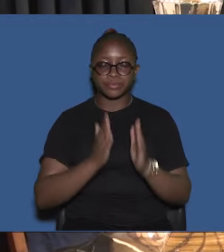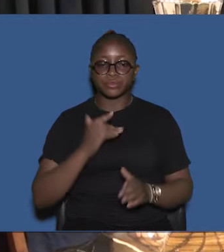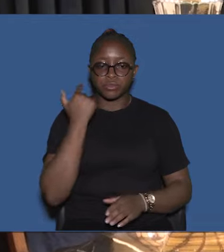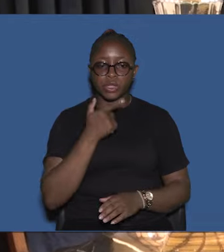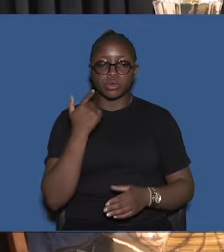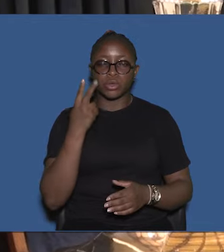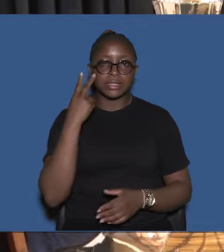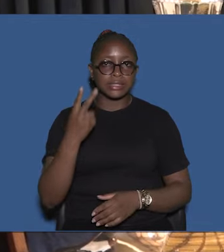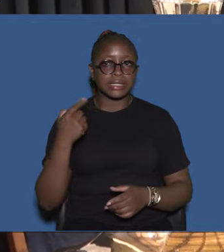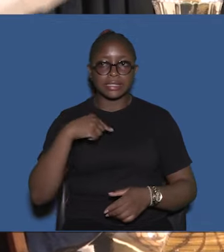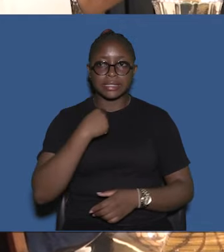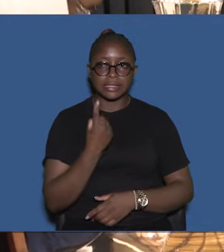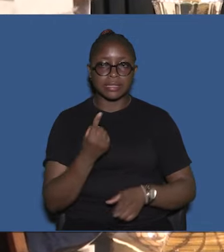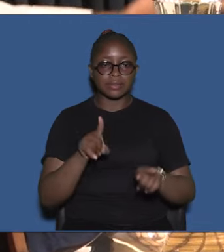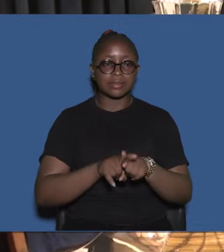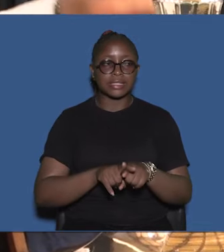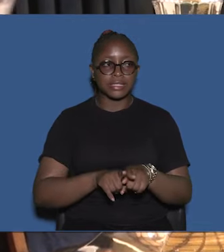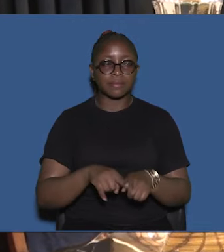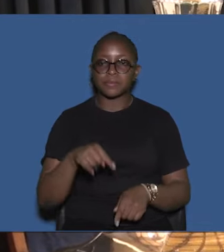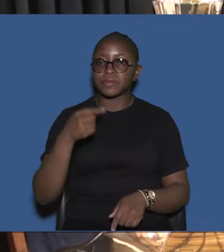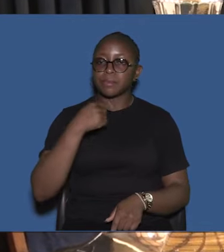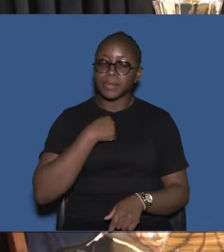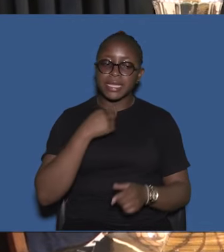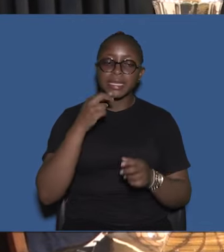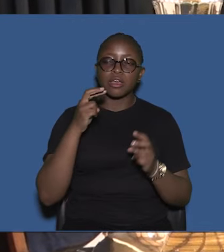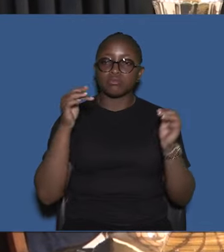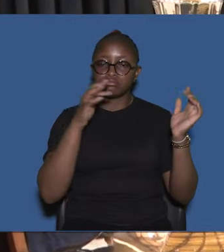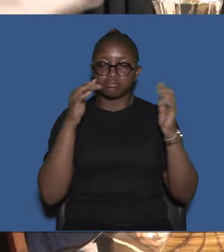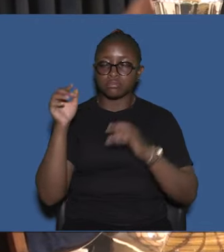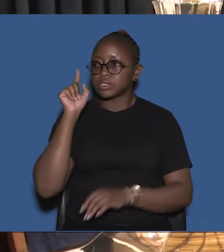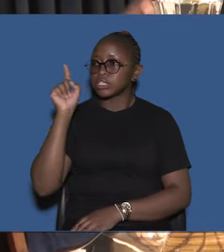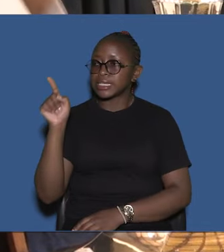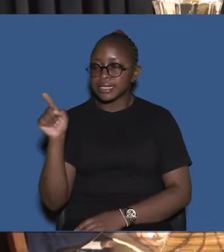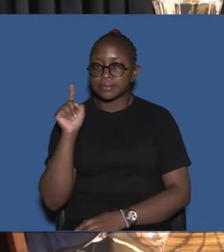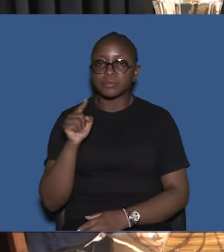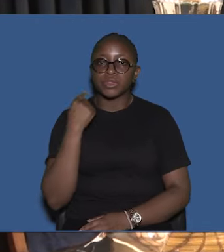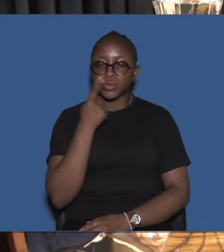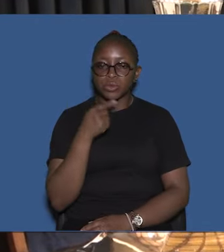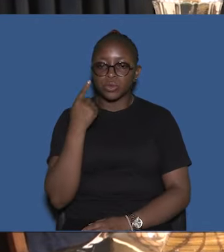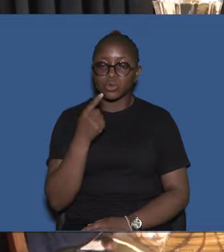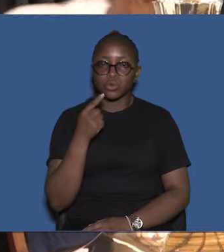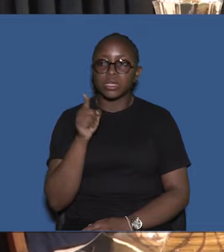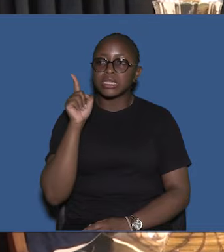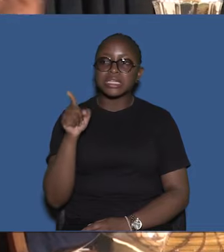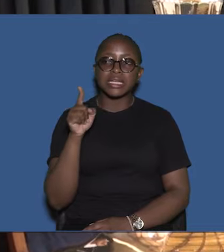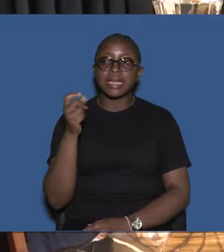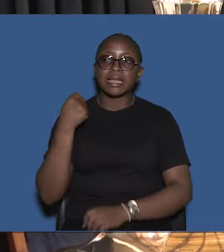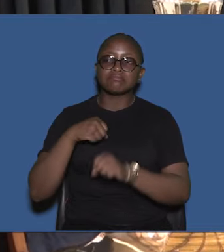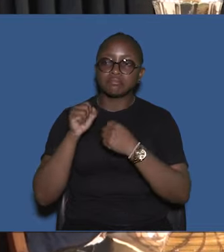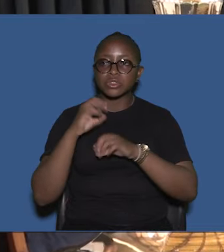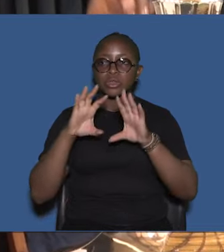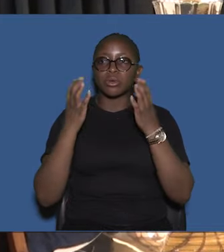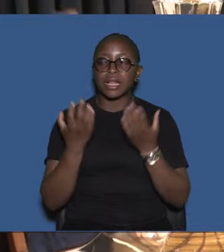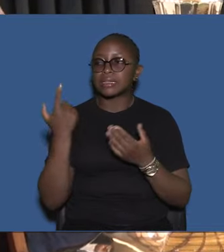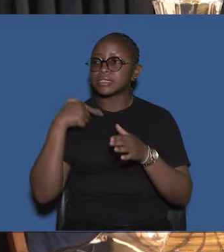as I versus him or her, who is a worldly person, who is a club person, who